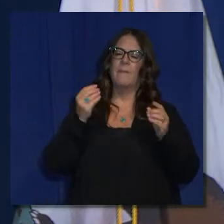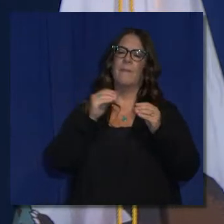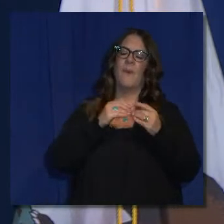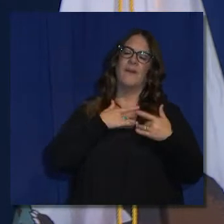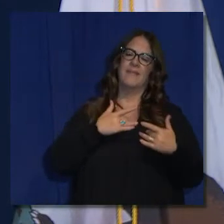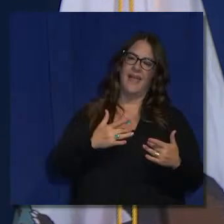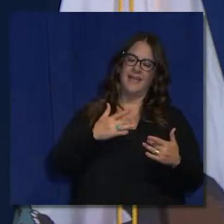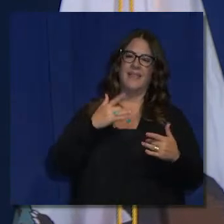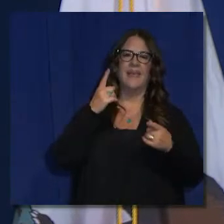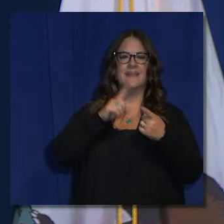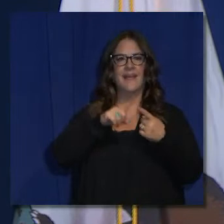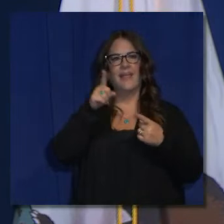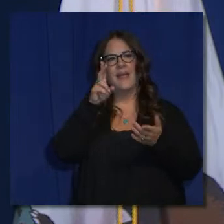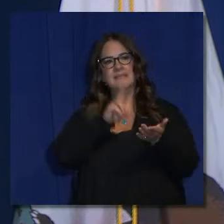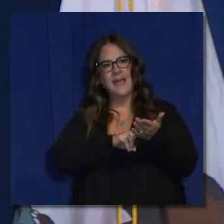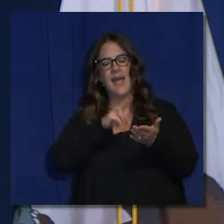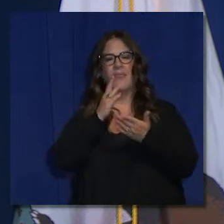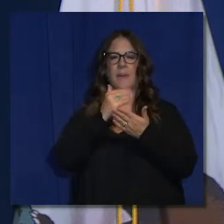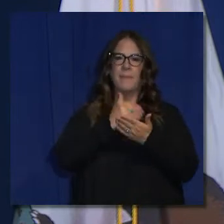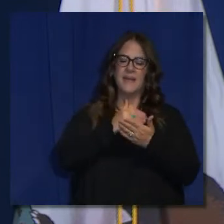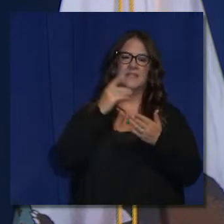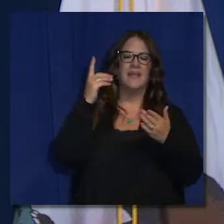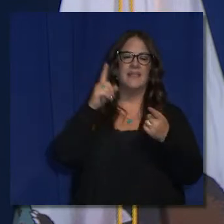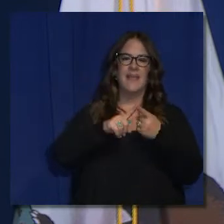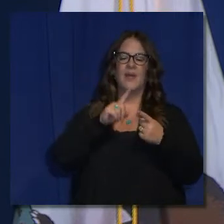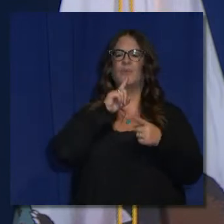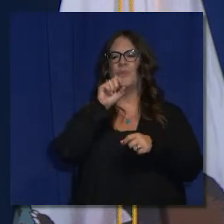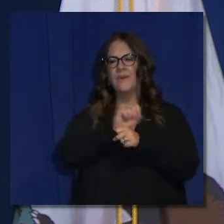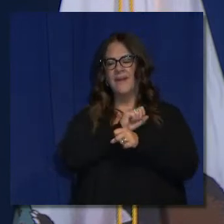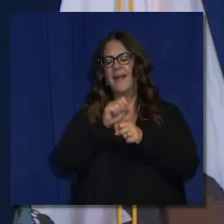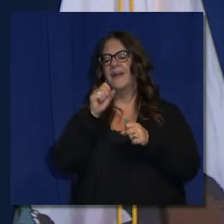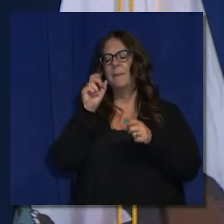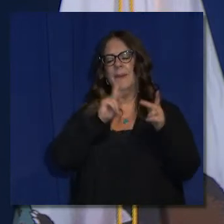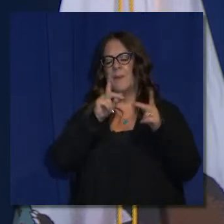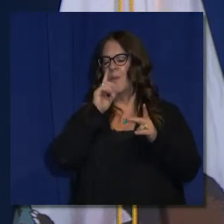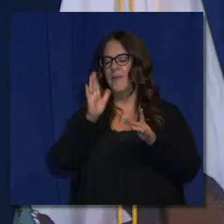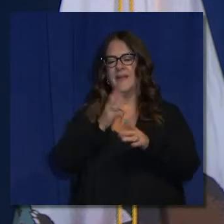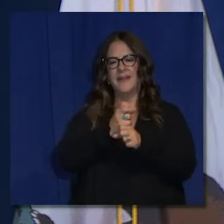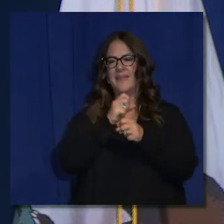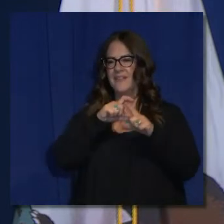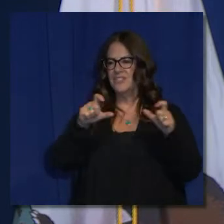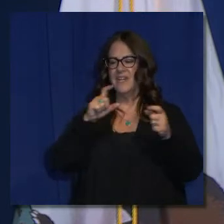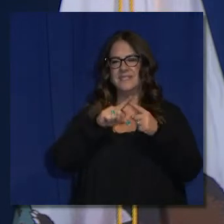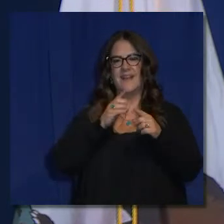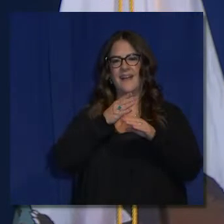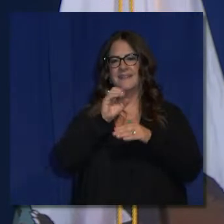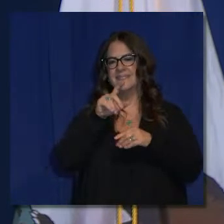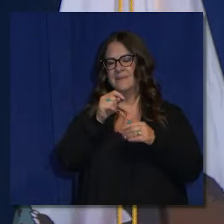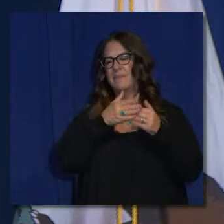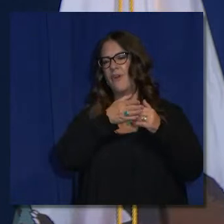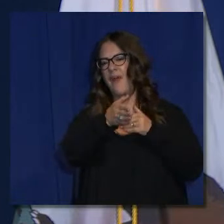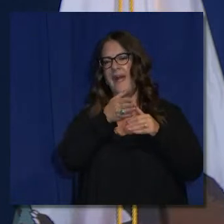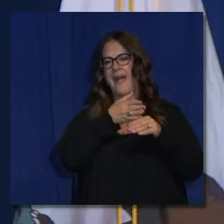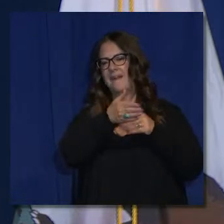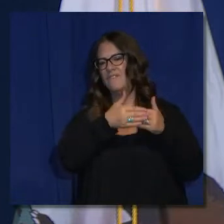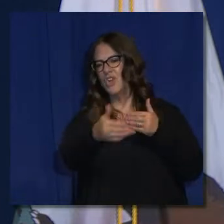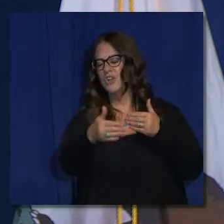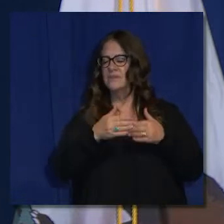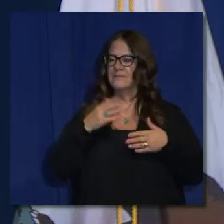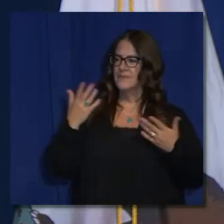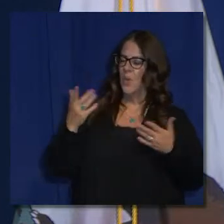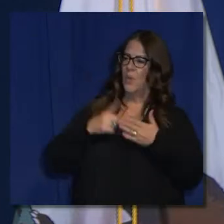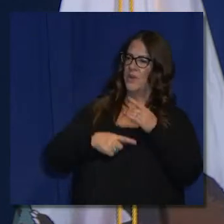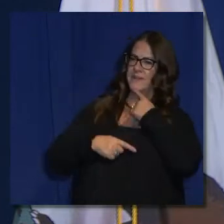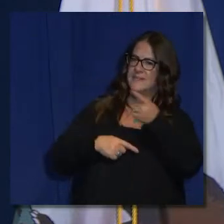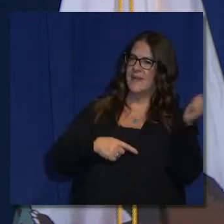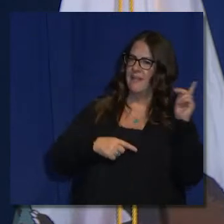September. So what do you say to Californians who are struggling right now and can't understand why this hasn't happened as quickly as you wanted